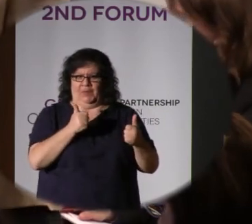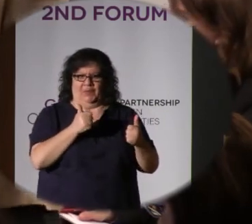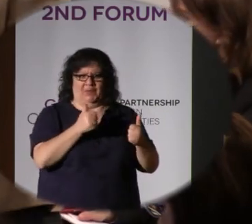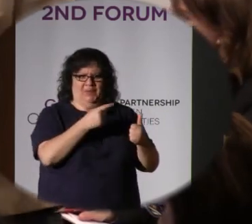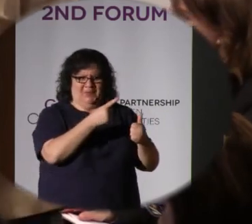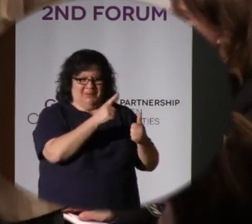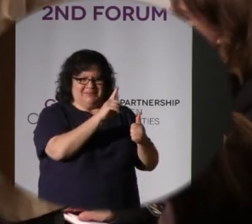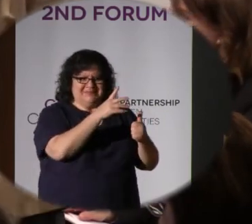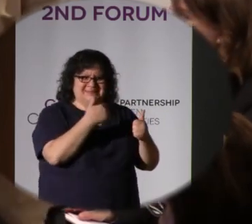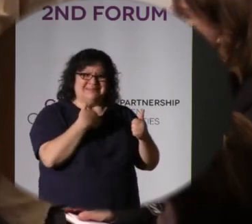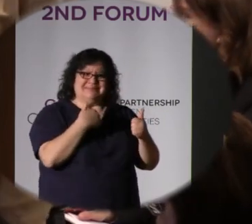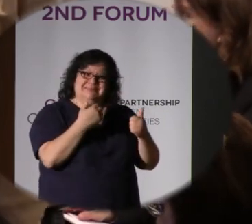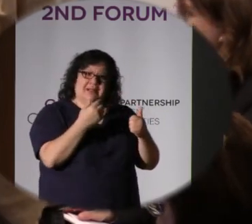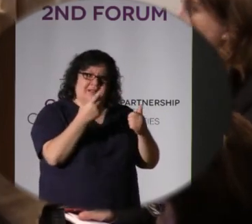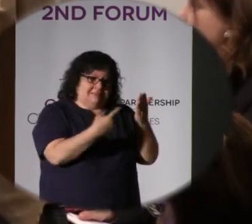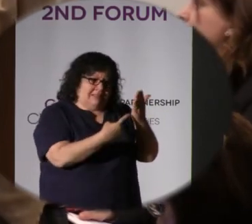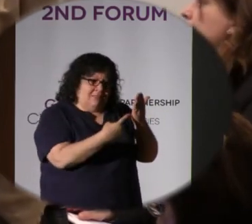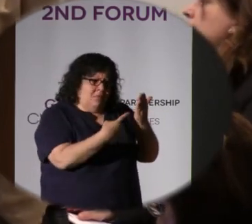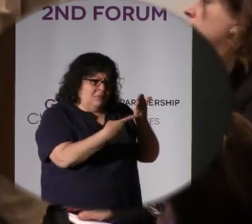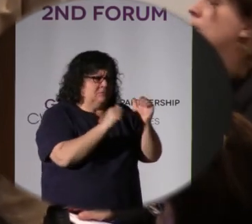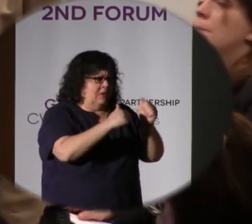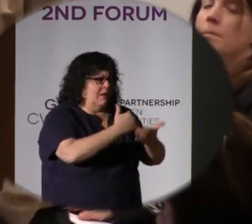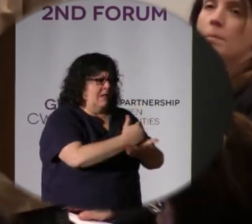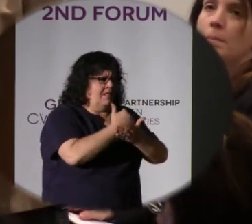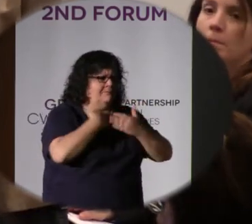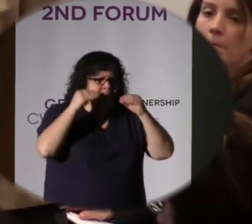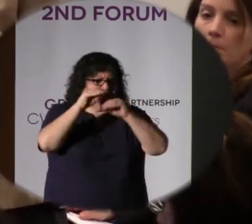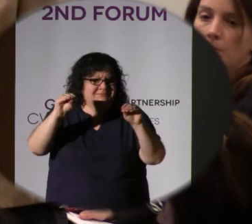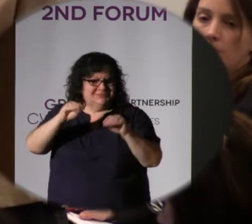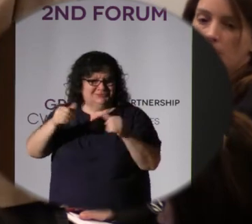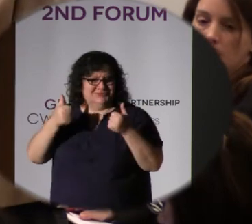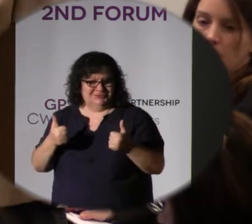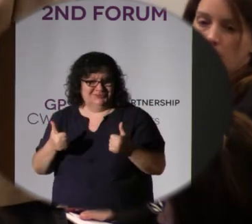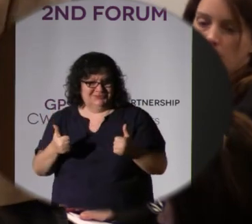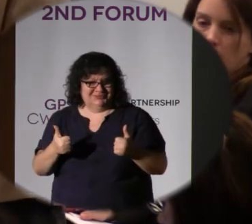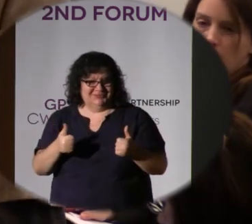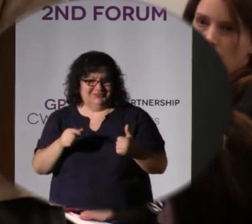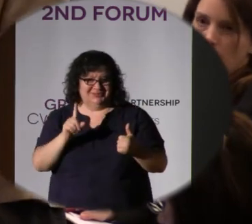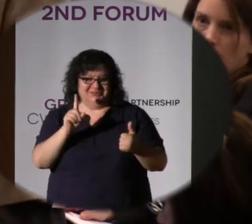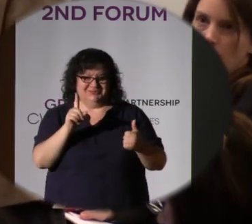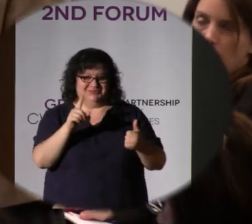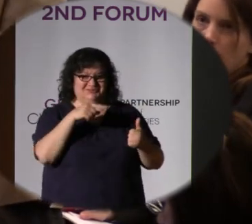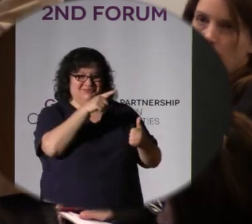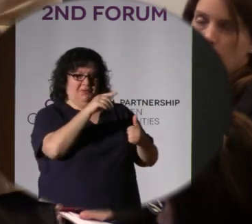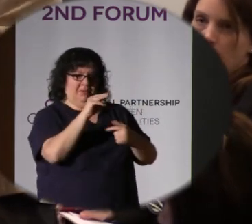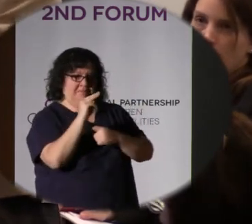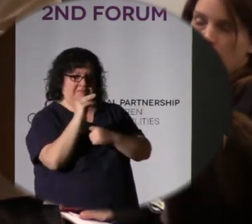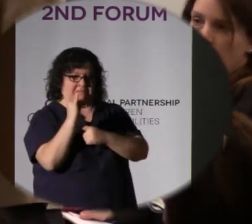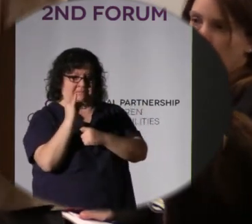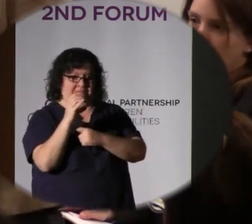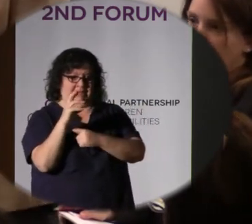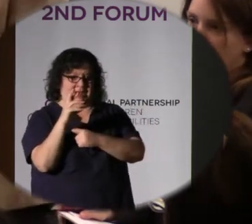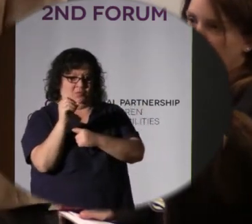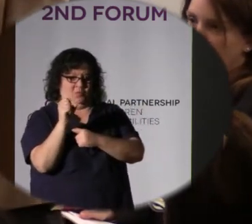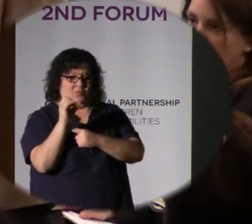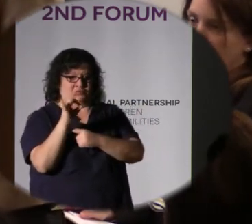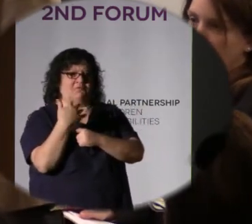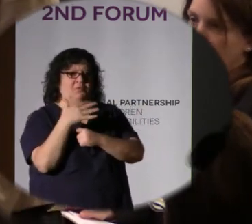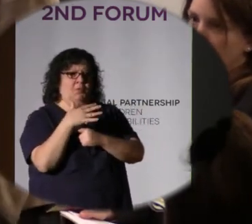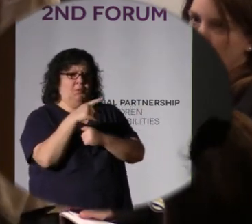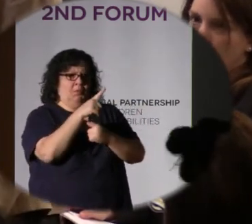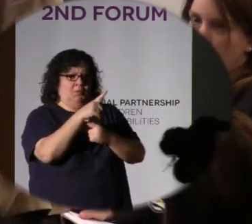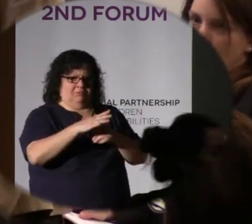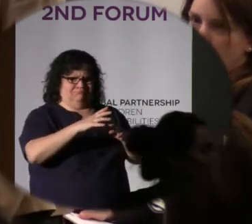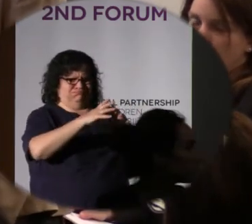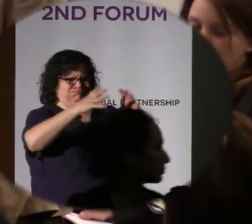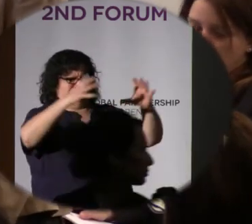education. So these are really natural partnerships, and as a multi-stakeholder, cross-sectoral agenda, it's absolutely essential